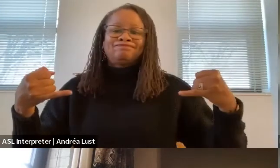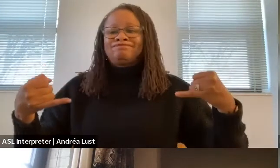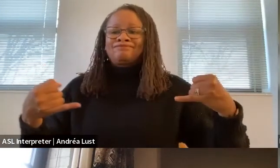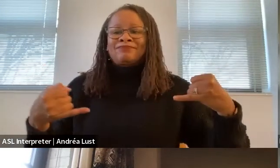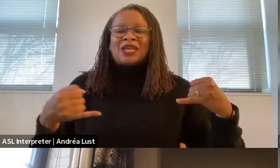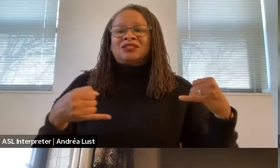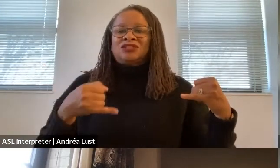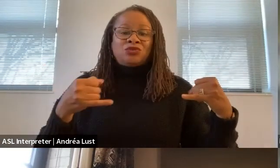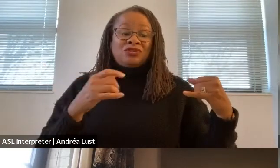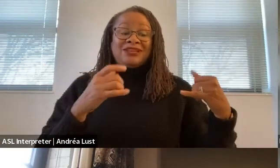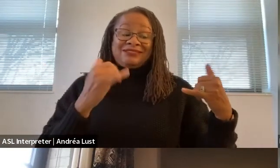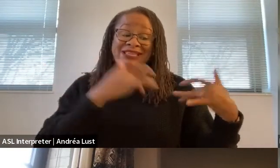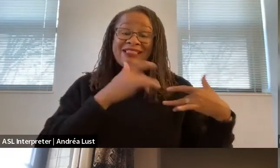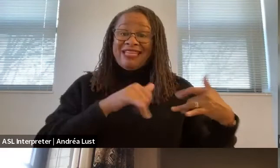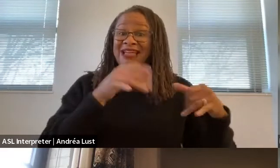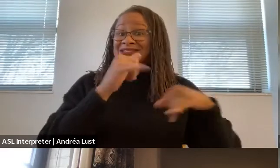the same